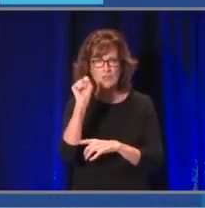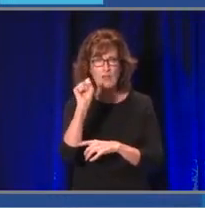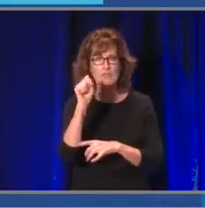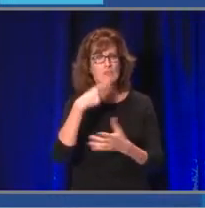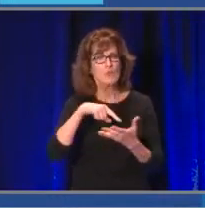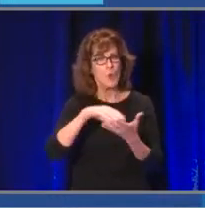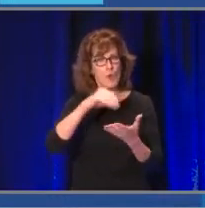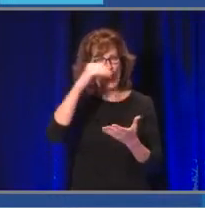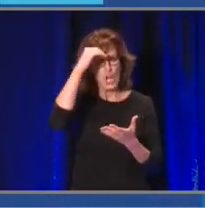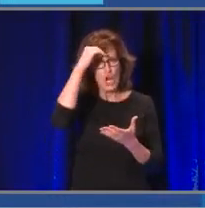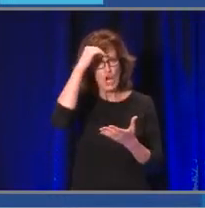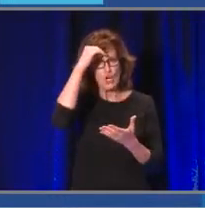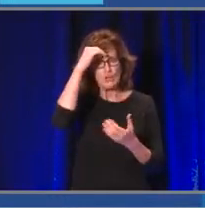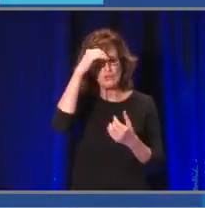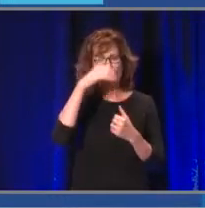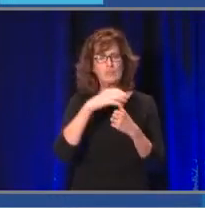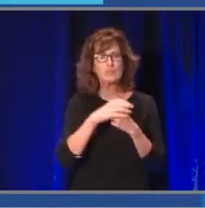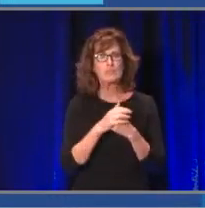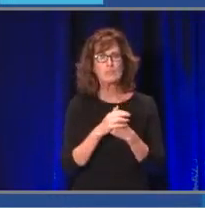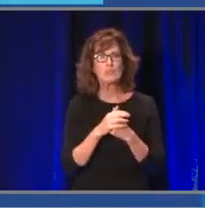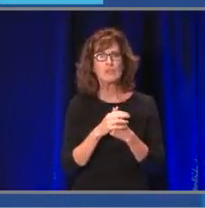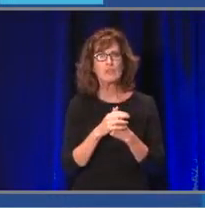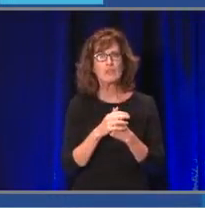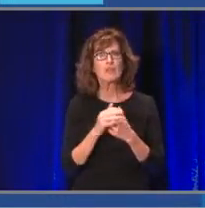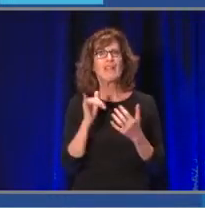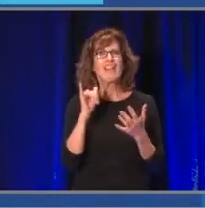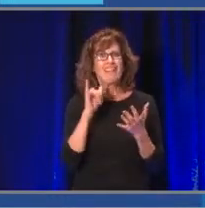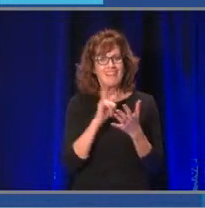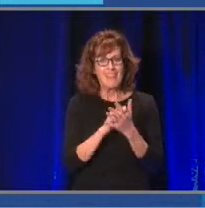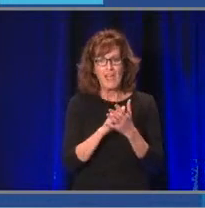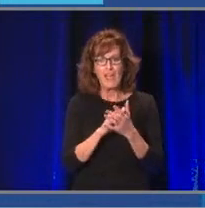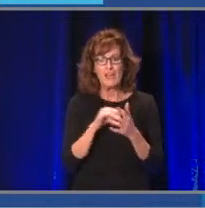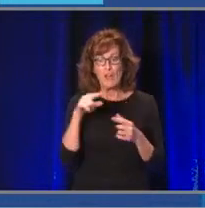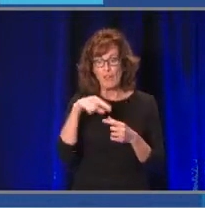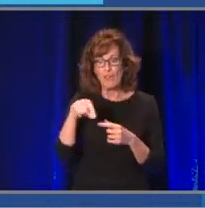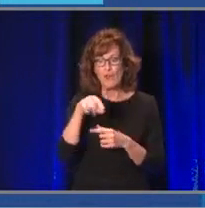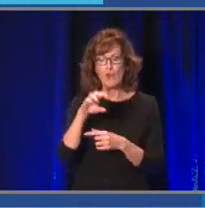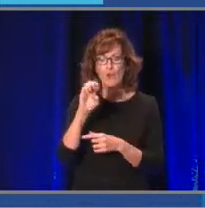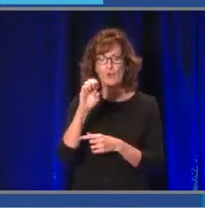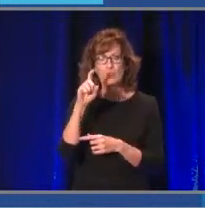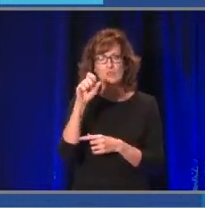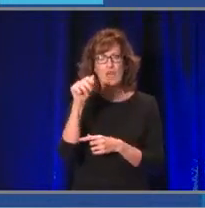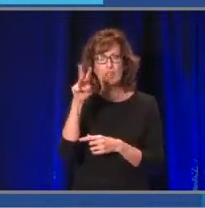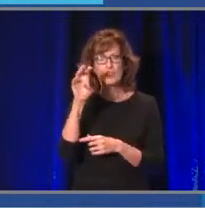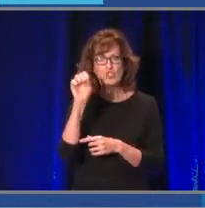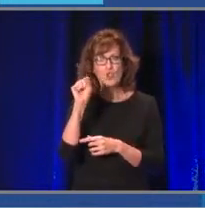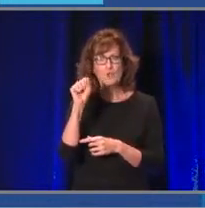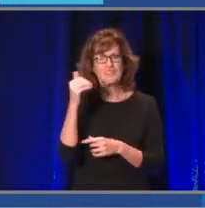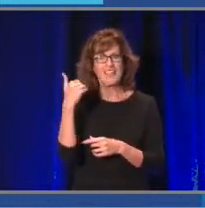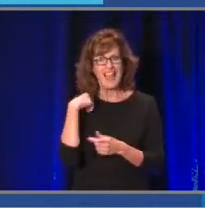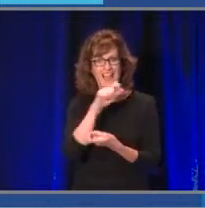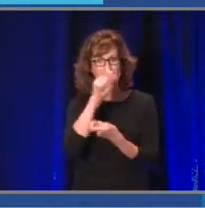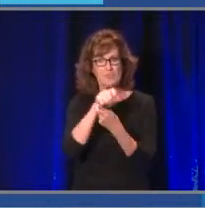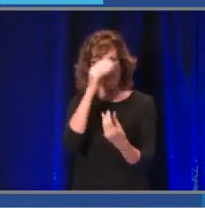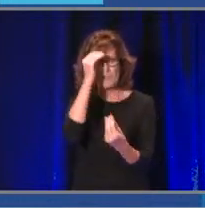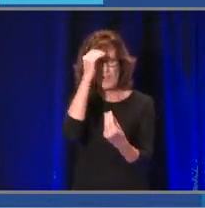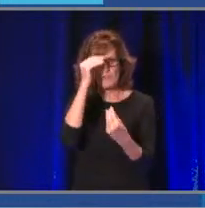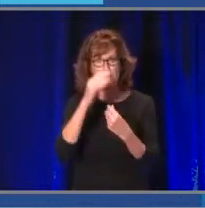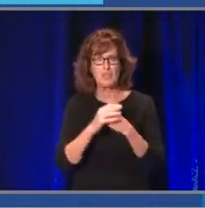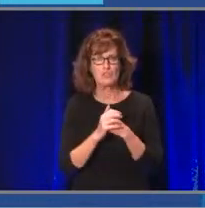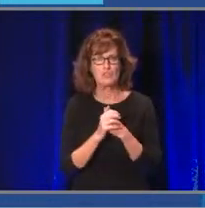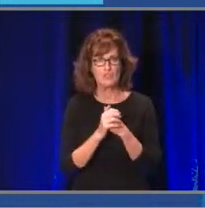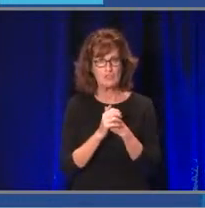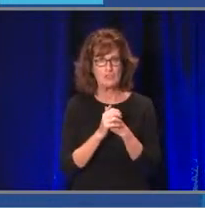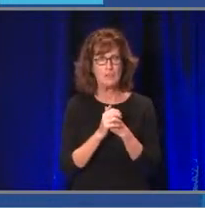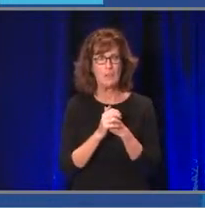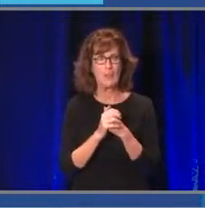information, when addressed to a proper cell, can have specific effect. One of the most described effect is